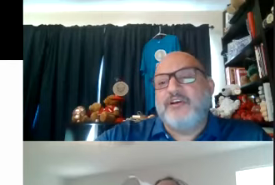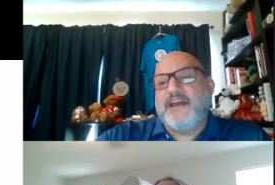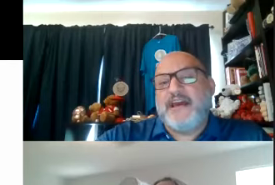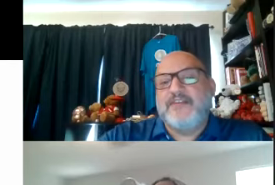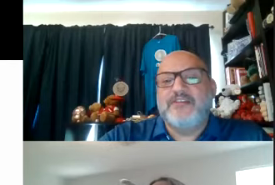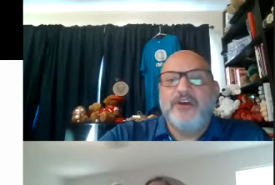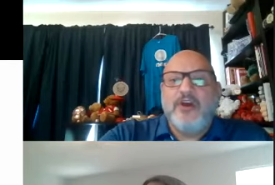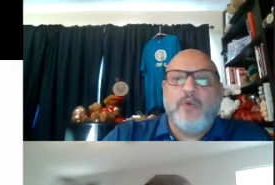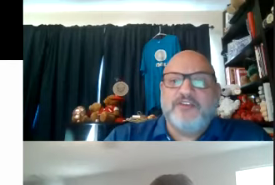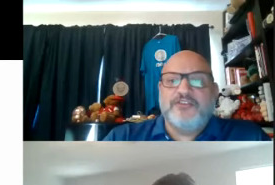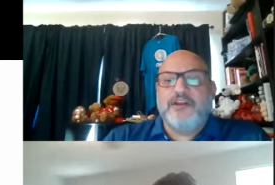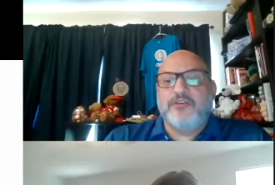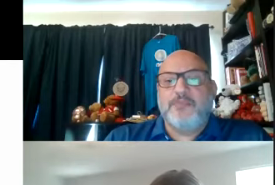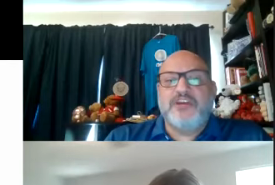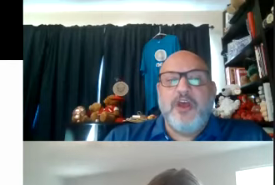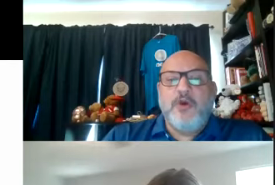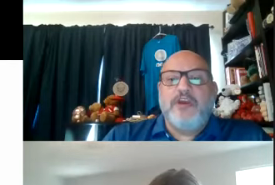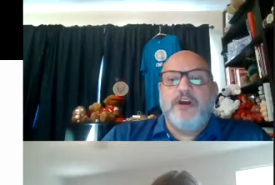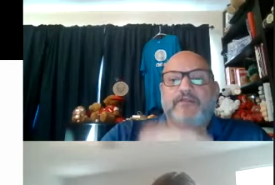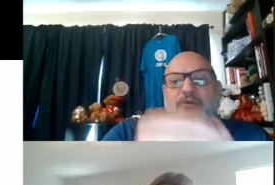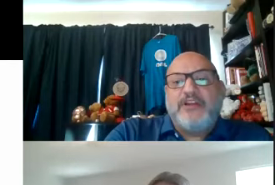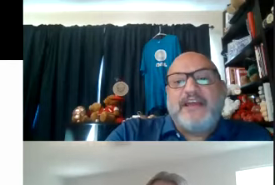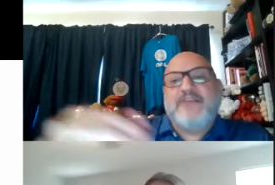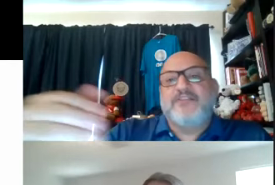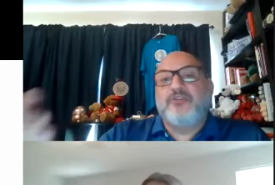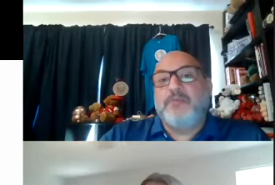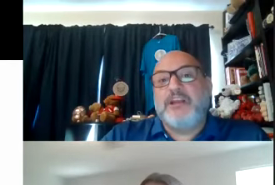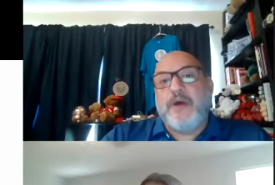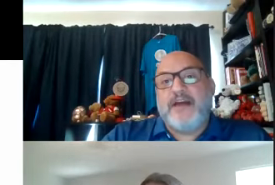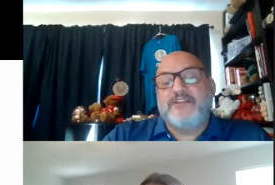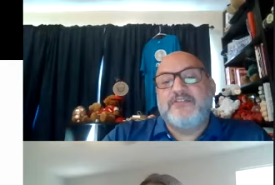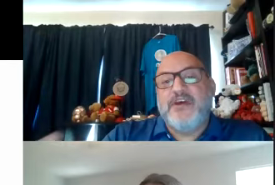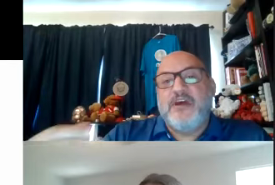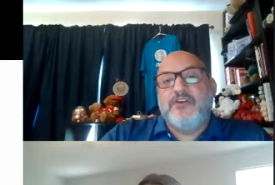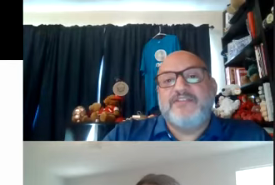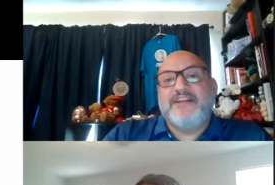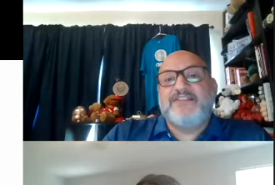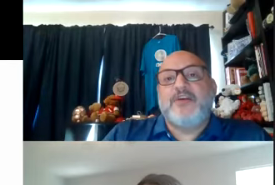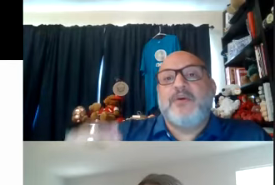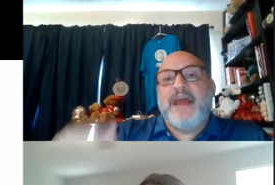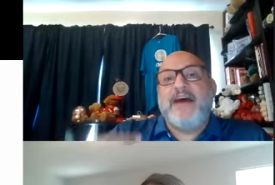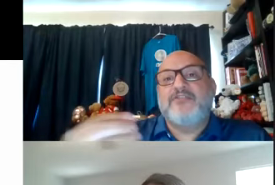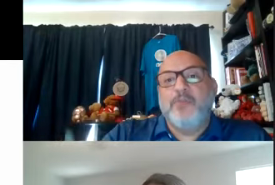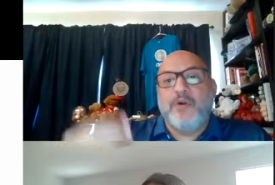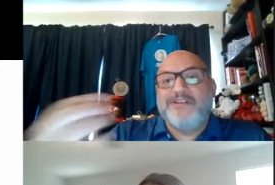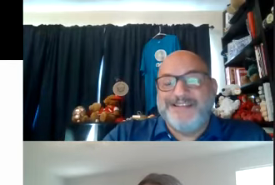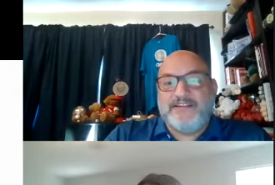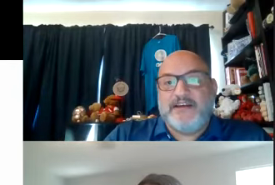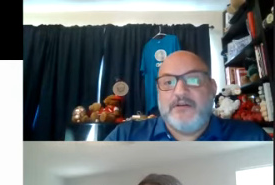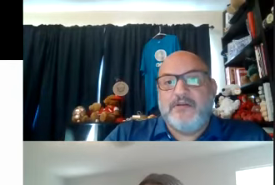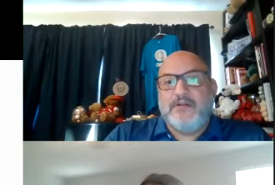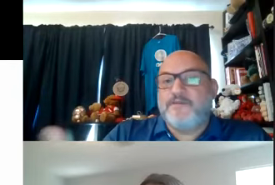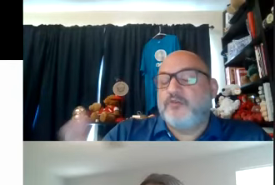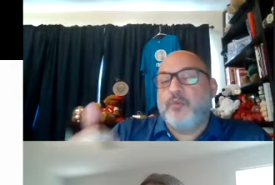acids to nucleic acids, whereas in transcription, we go from nucleic acids to amino acids, notice that second one has more